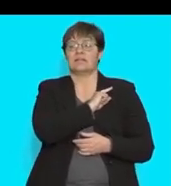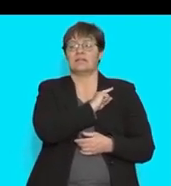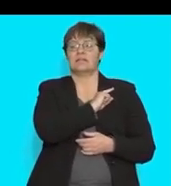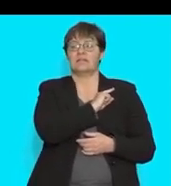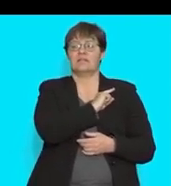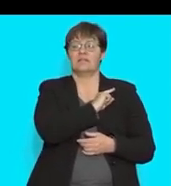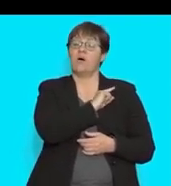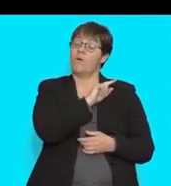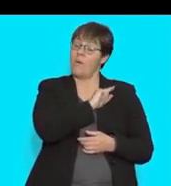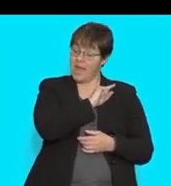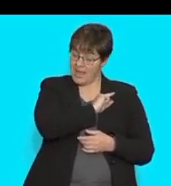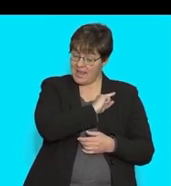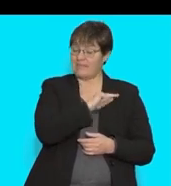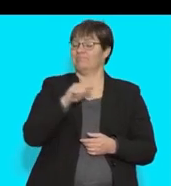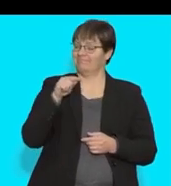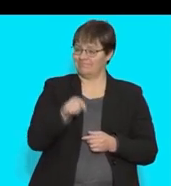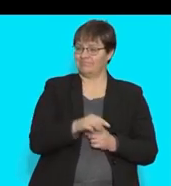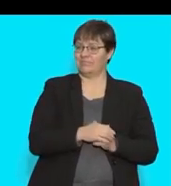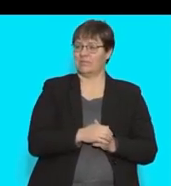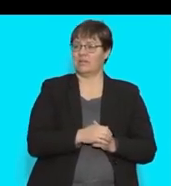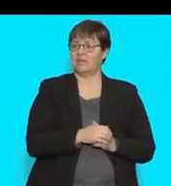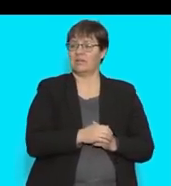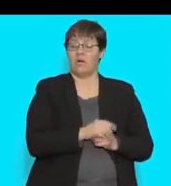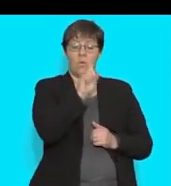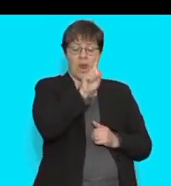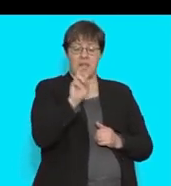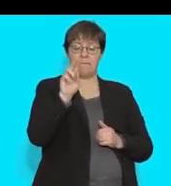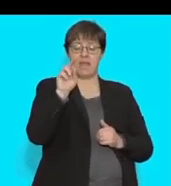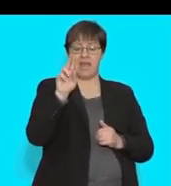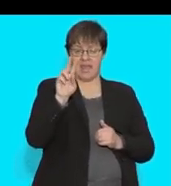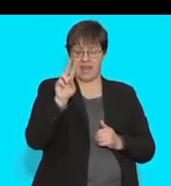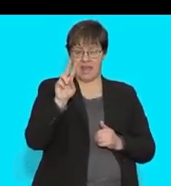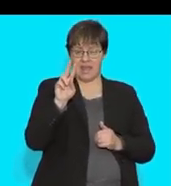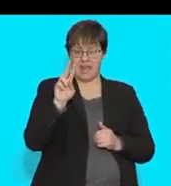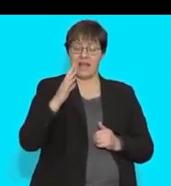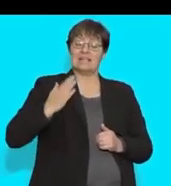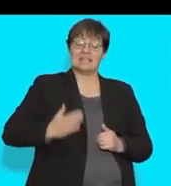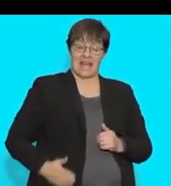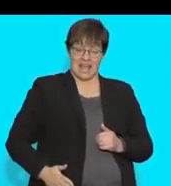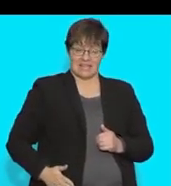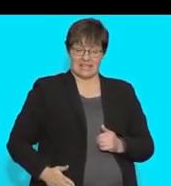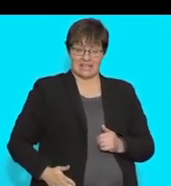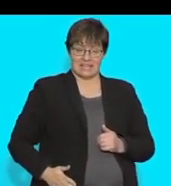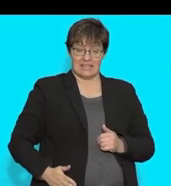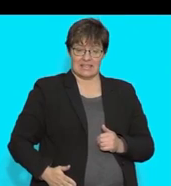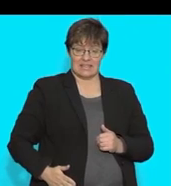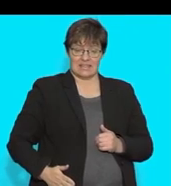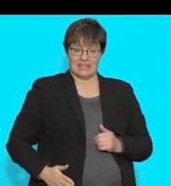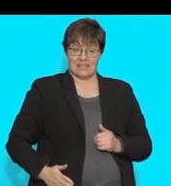will then be because one pair of sides